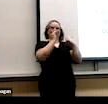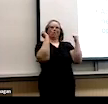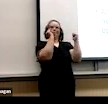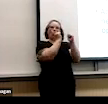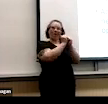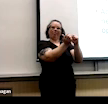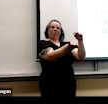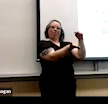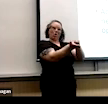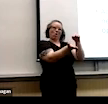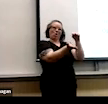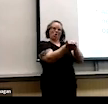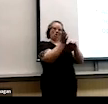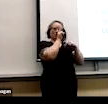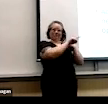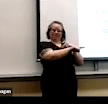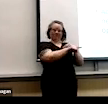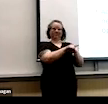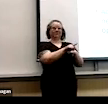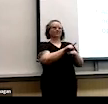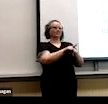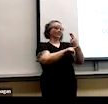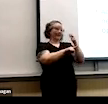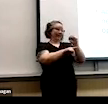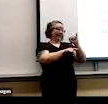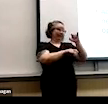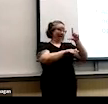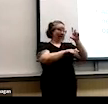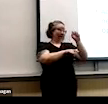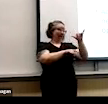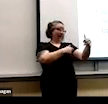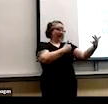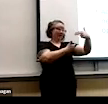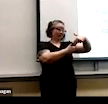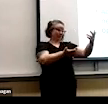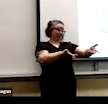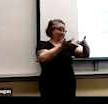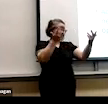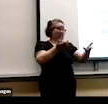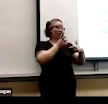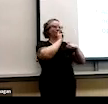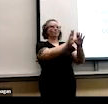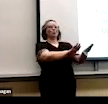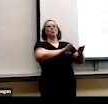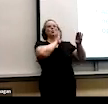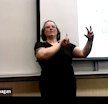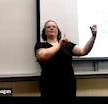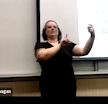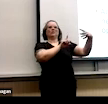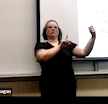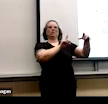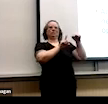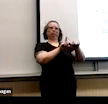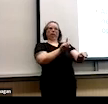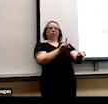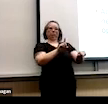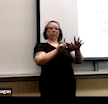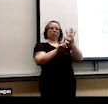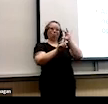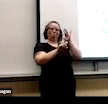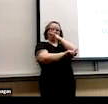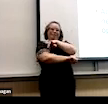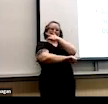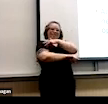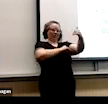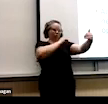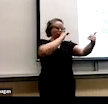and populated, you know, they had this surgery in this year, they had this surgery in this year, these are their current medications as far as we know, here's some issues they've had in the